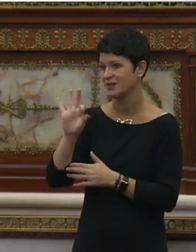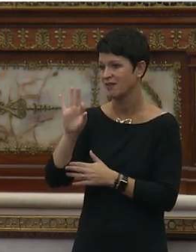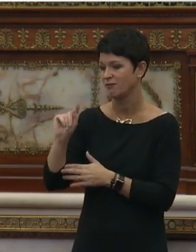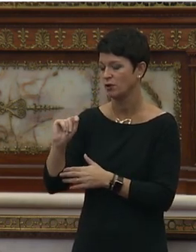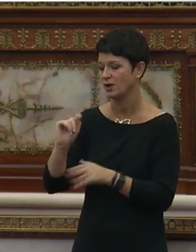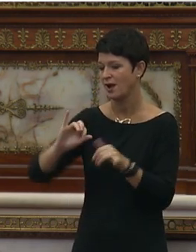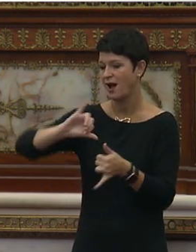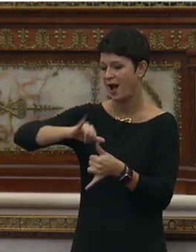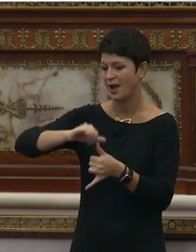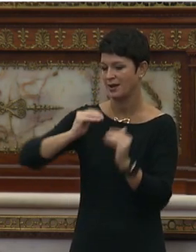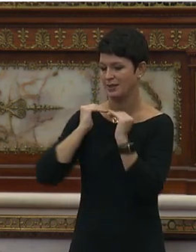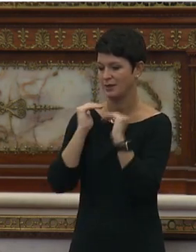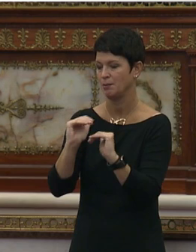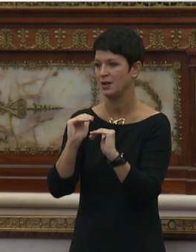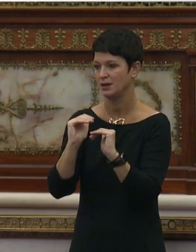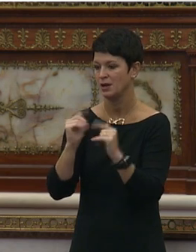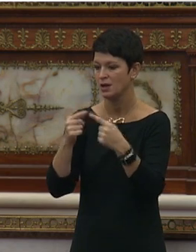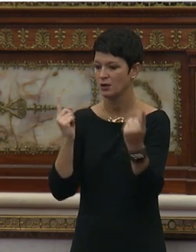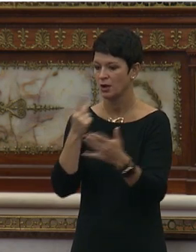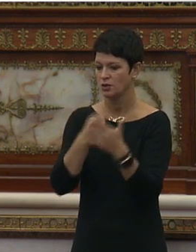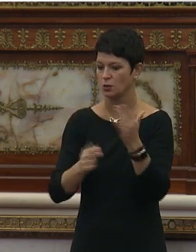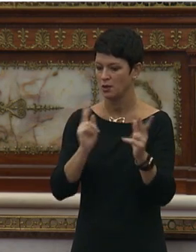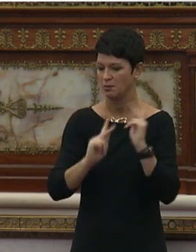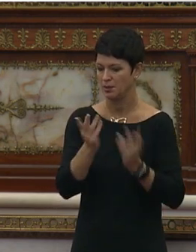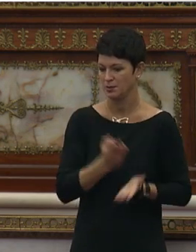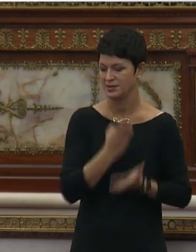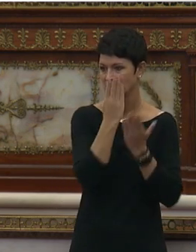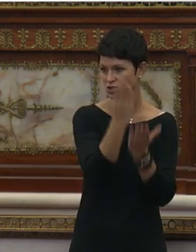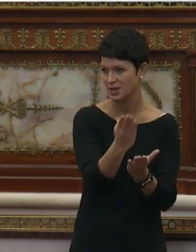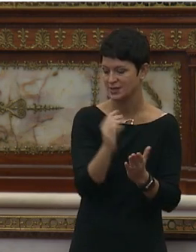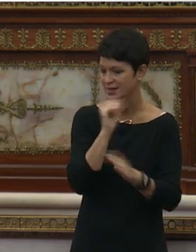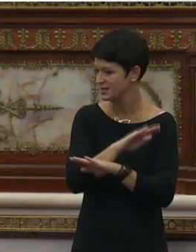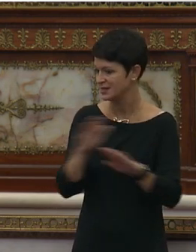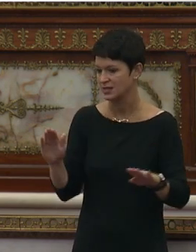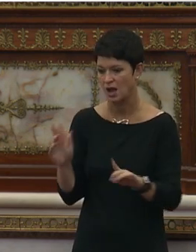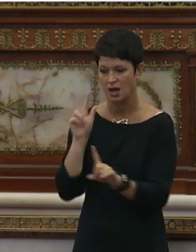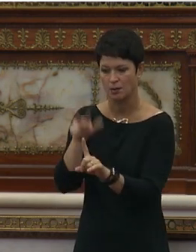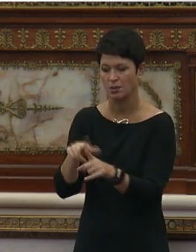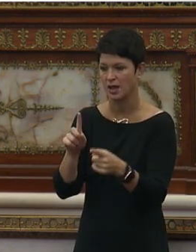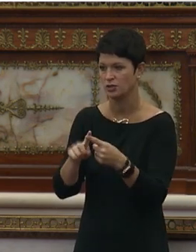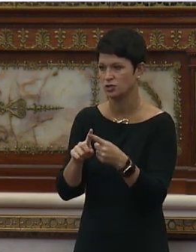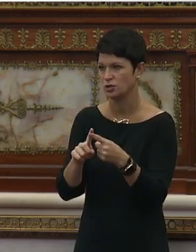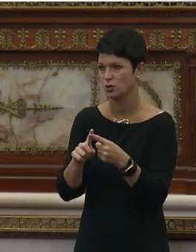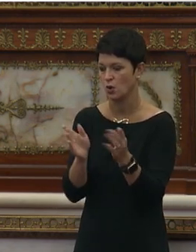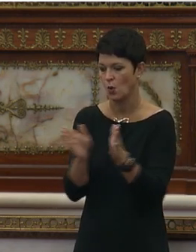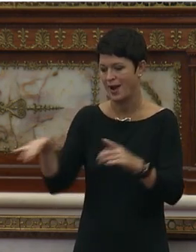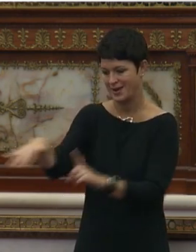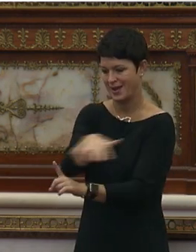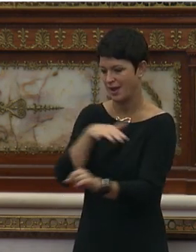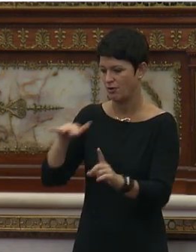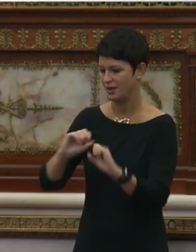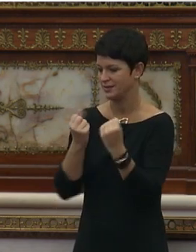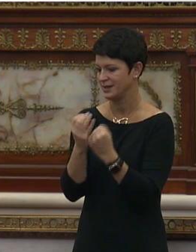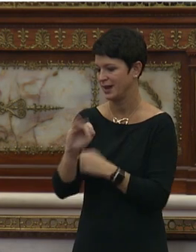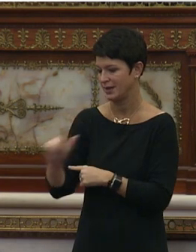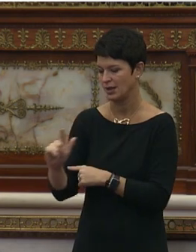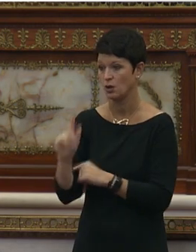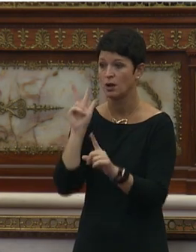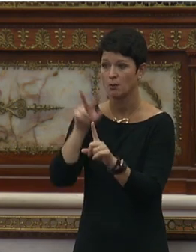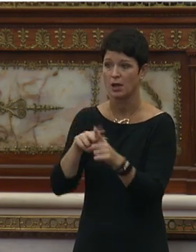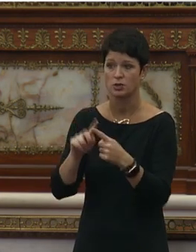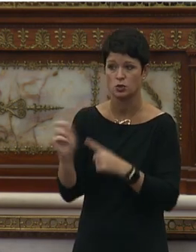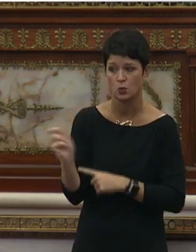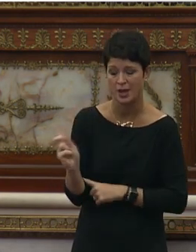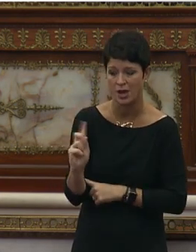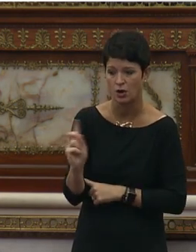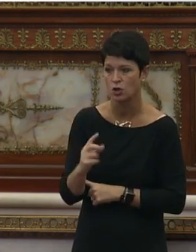limit. Contrary to what some have suggested, it does not apply to a wide area of Society Hill. It applies